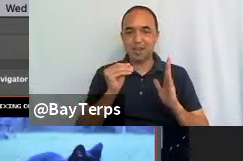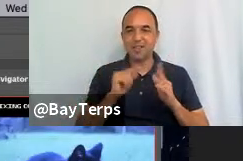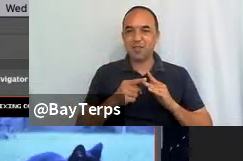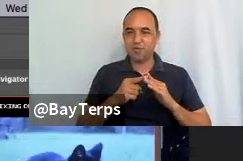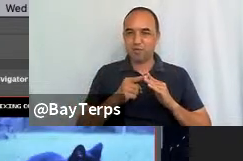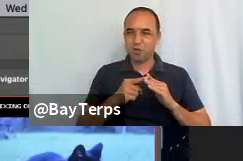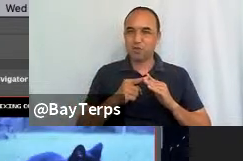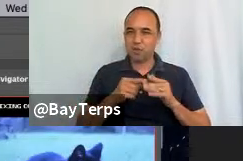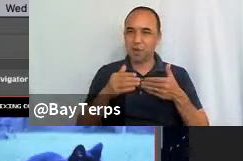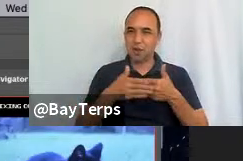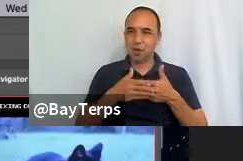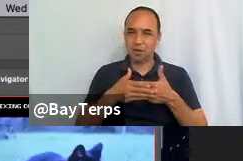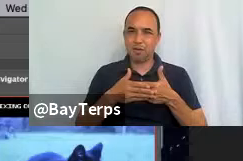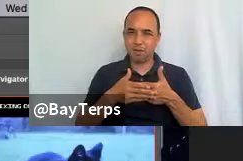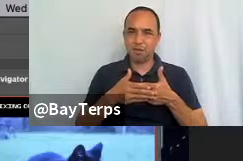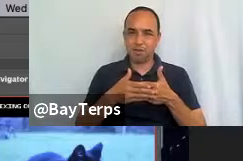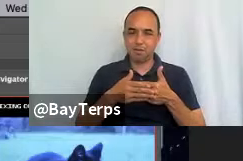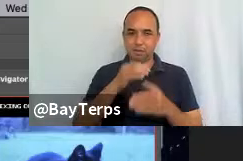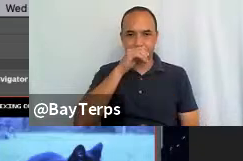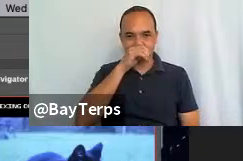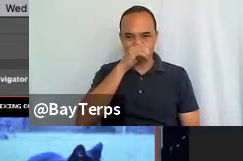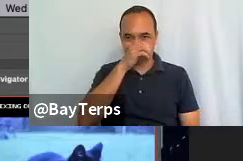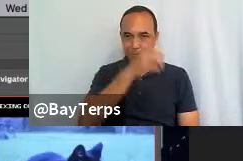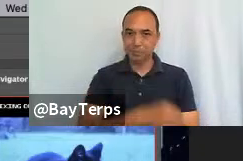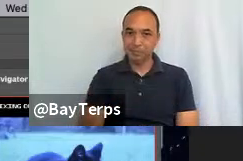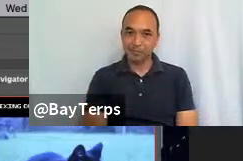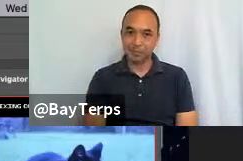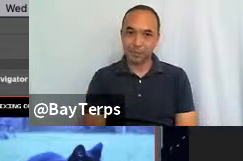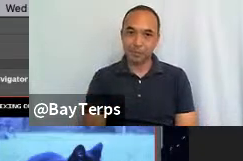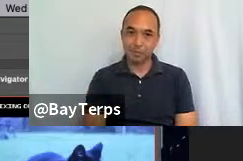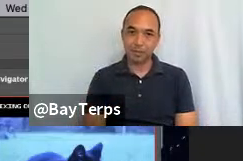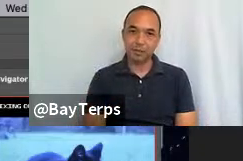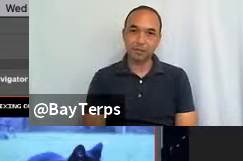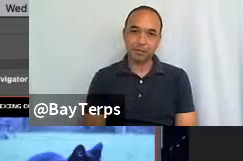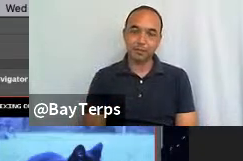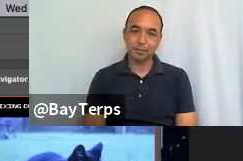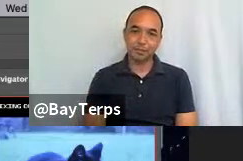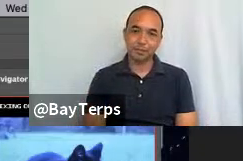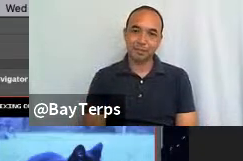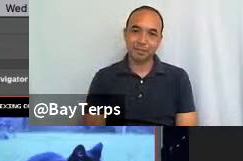And I'm going to name this edited picture.